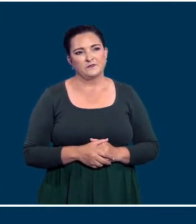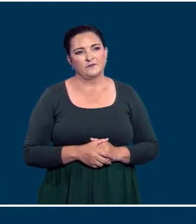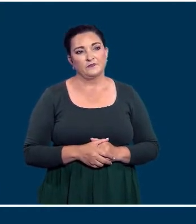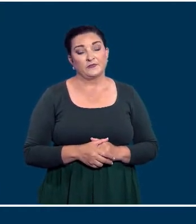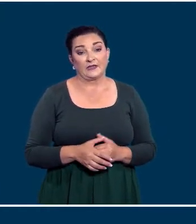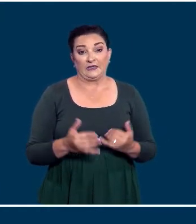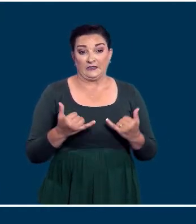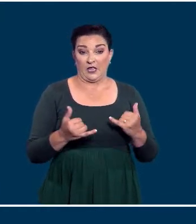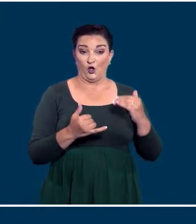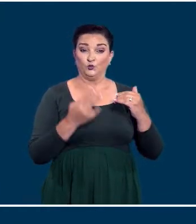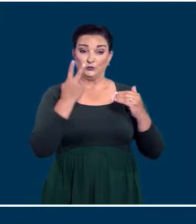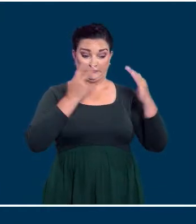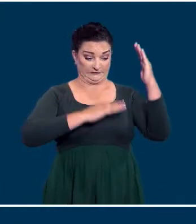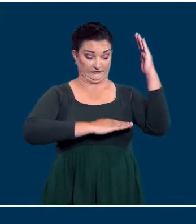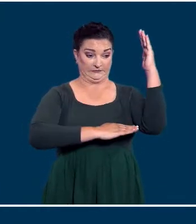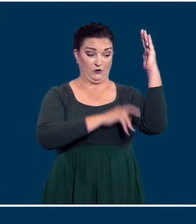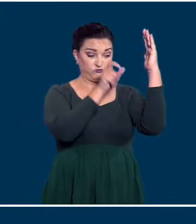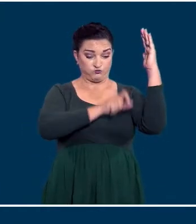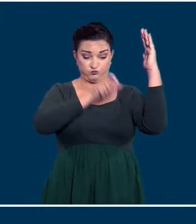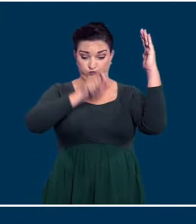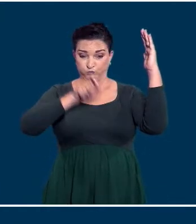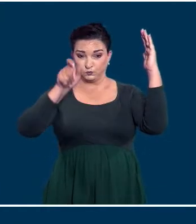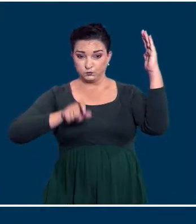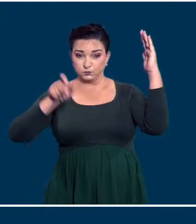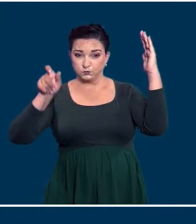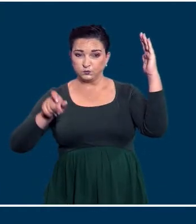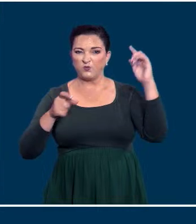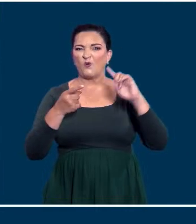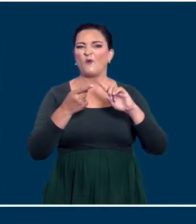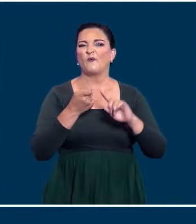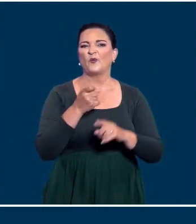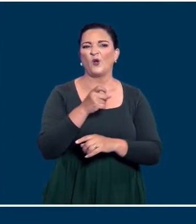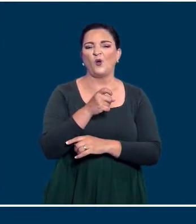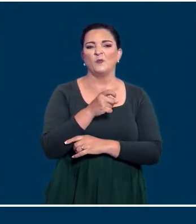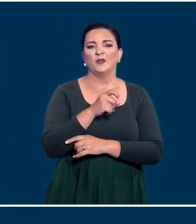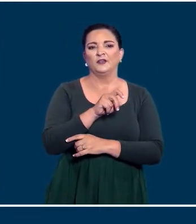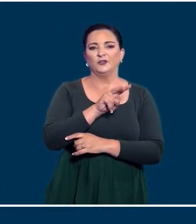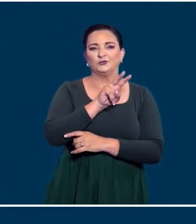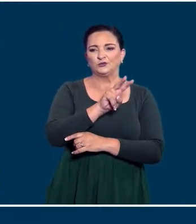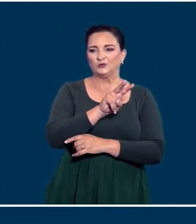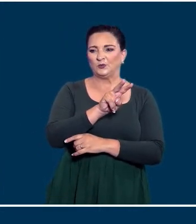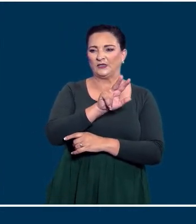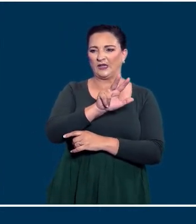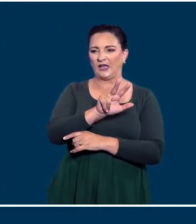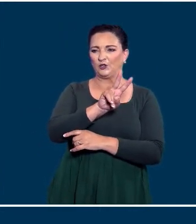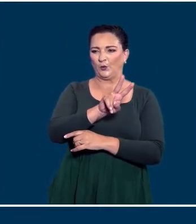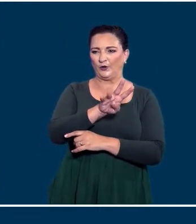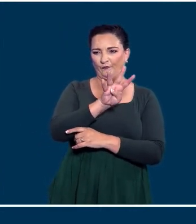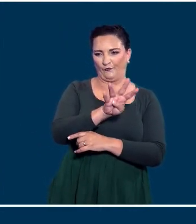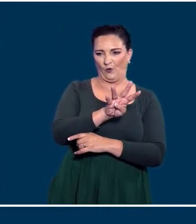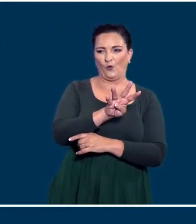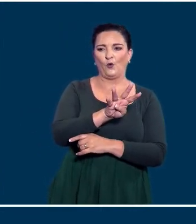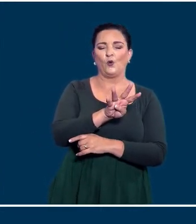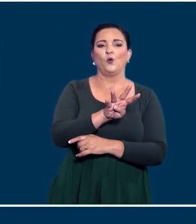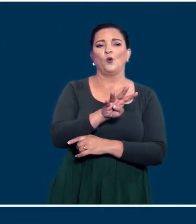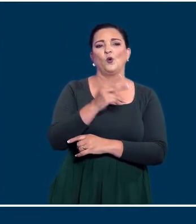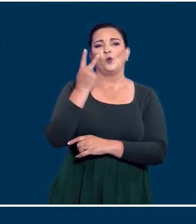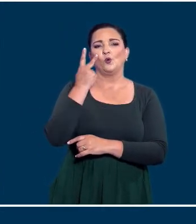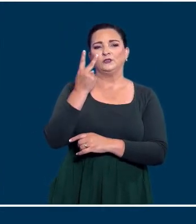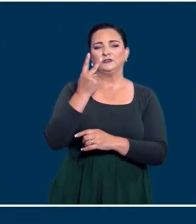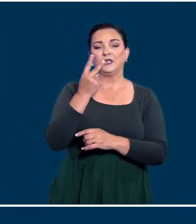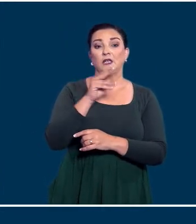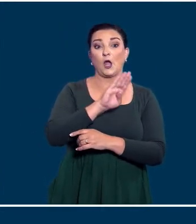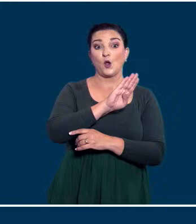taking out of this chart is just 2024. Let me take a step back. The blue line is that